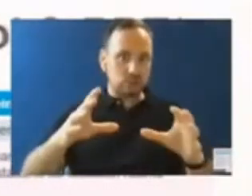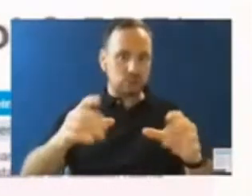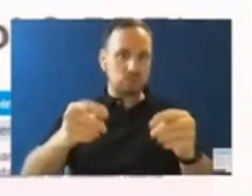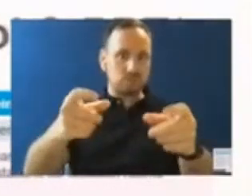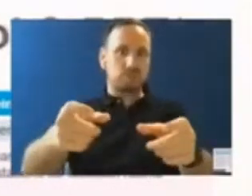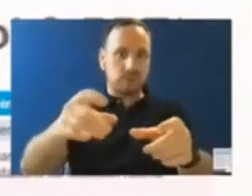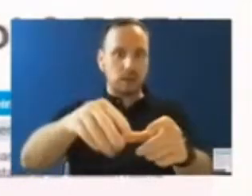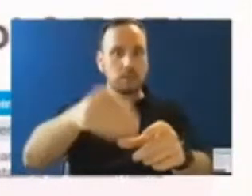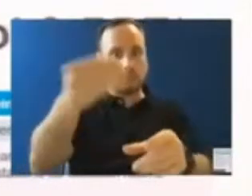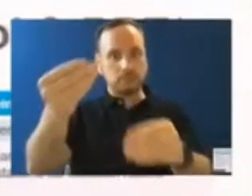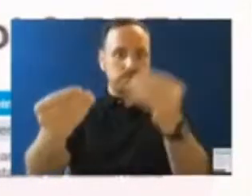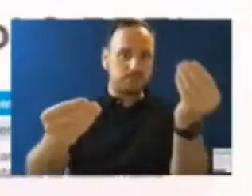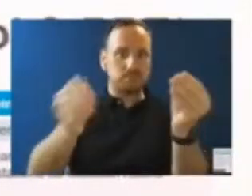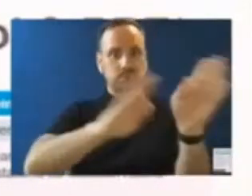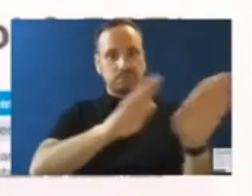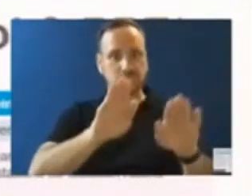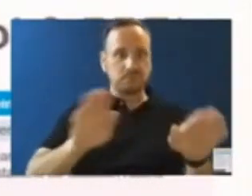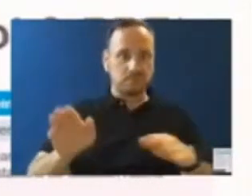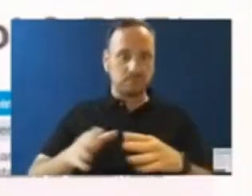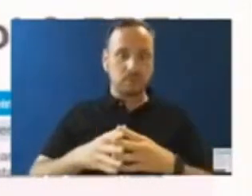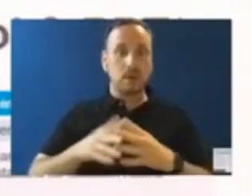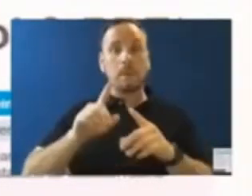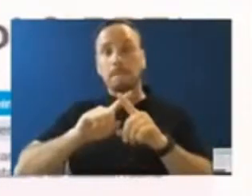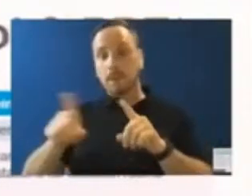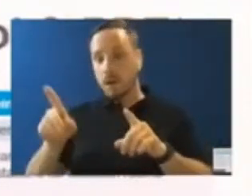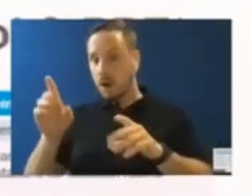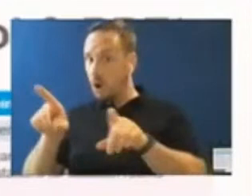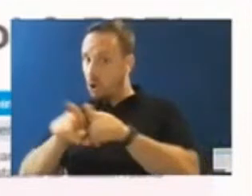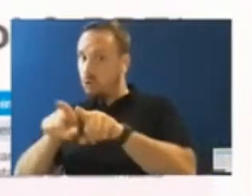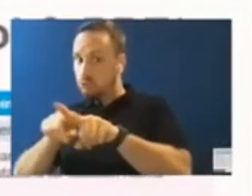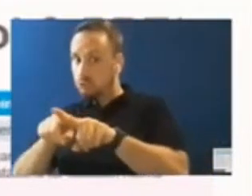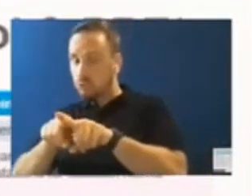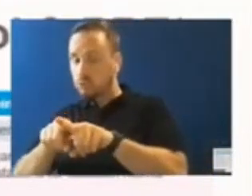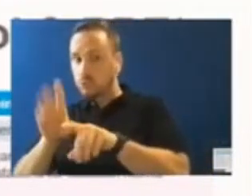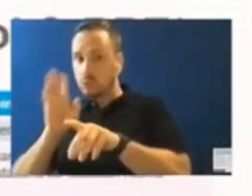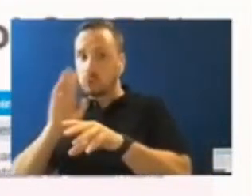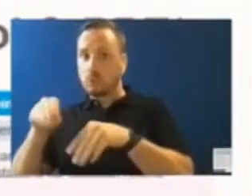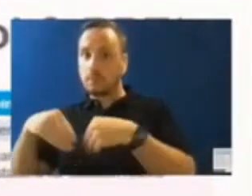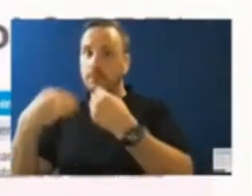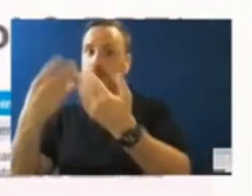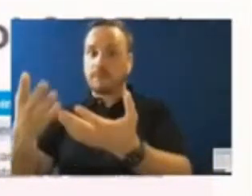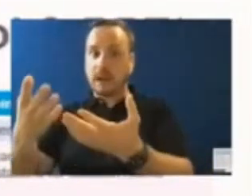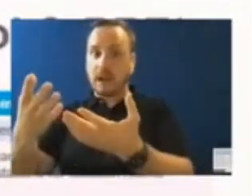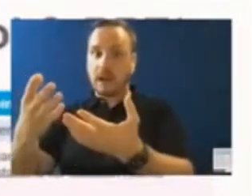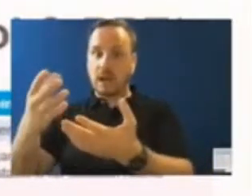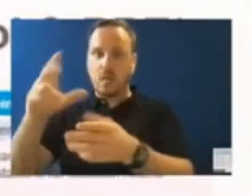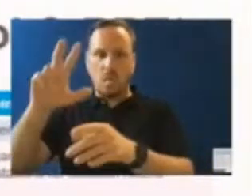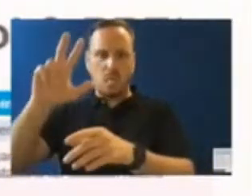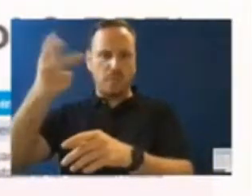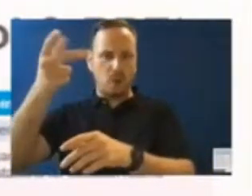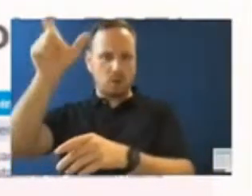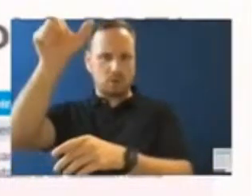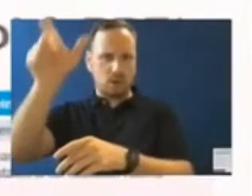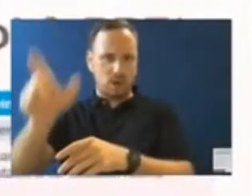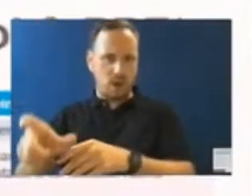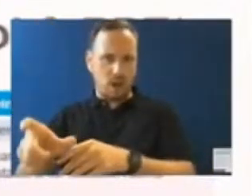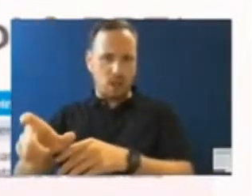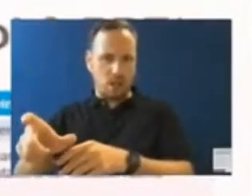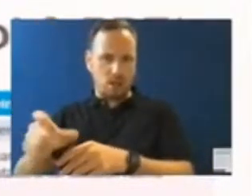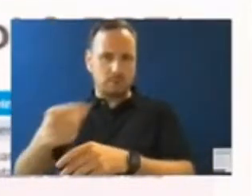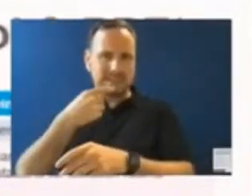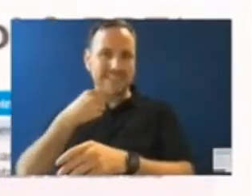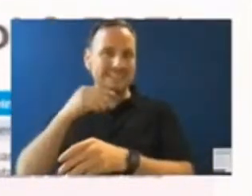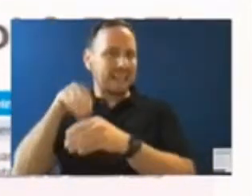sustainable product that we are going to give to our teachers and provide is in your third column under the in process of being provided. We are